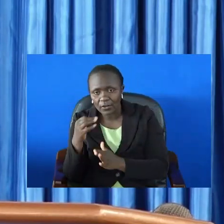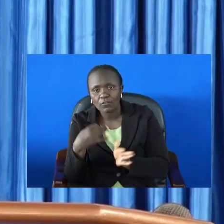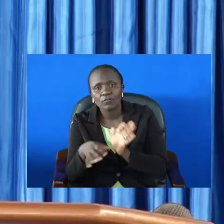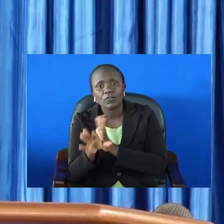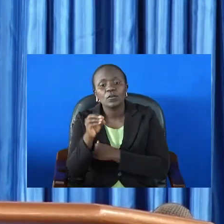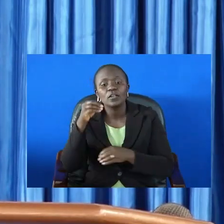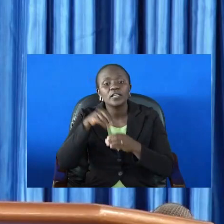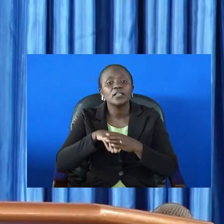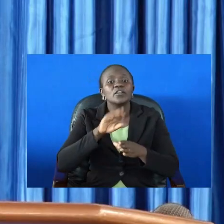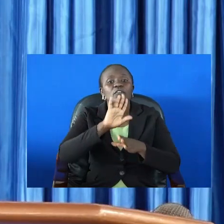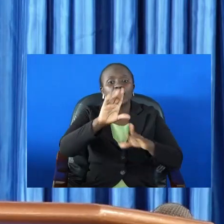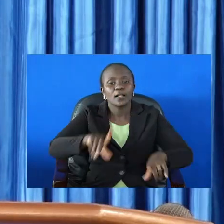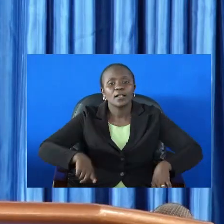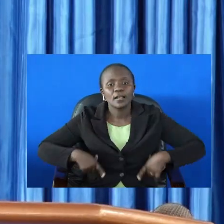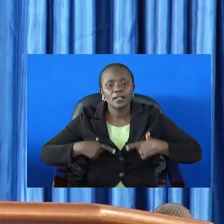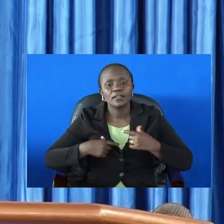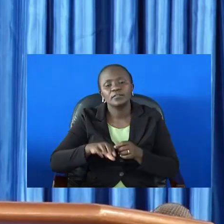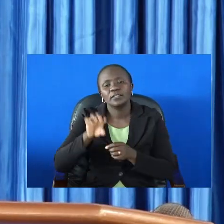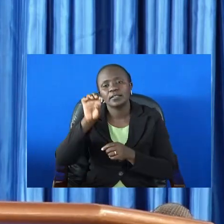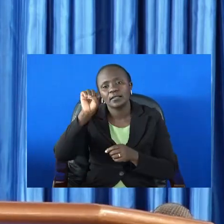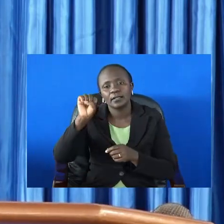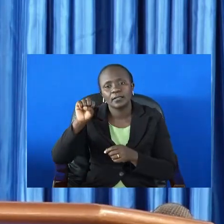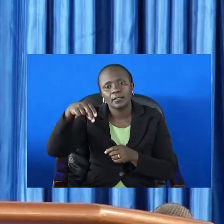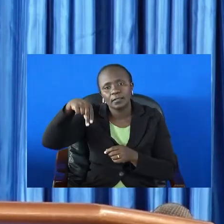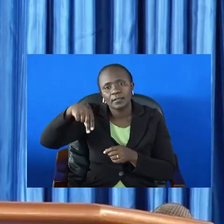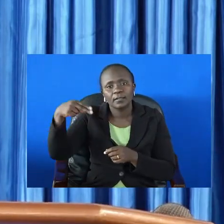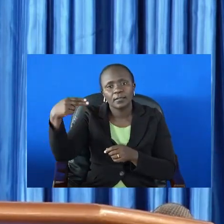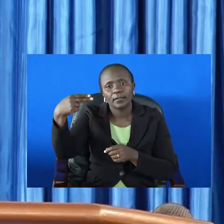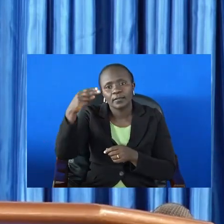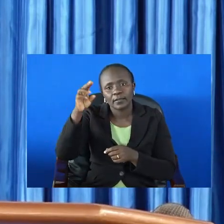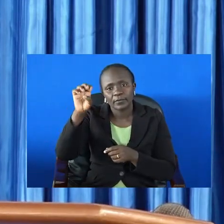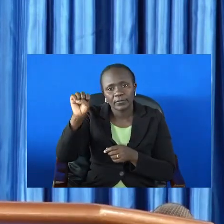life. That is in the book of Ephesians chapter 5, verse